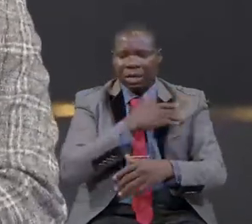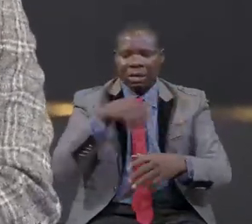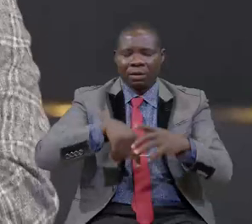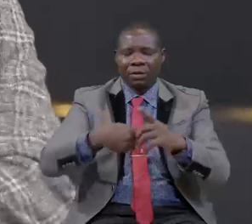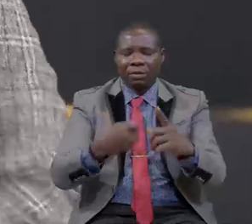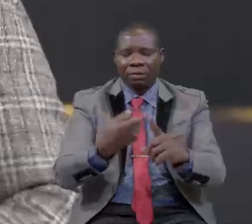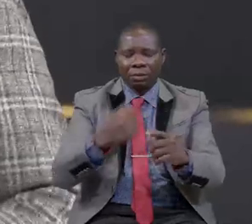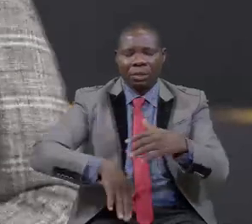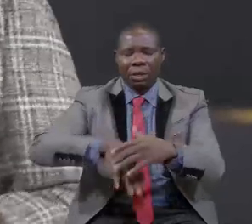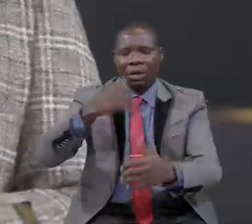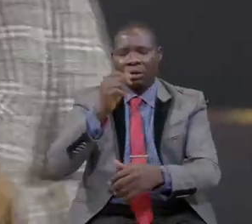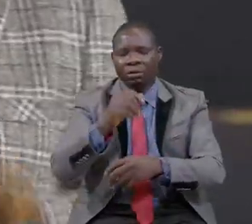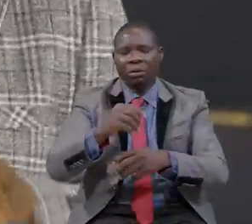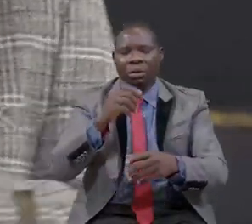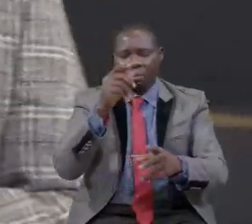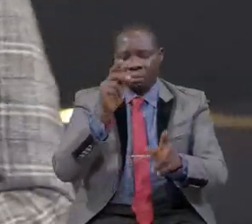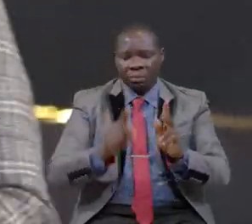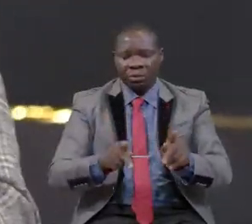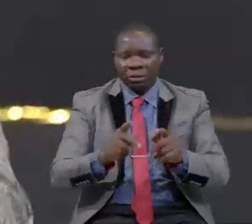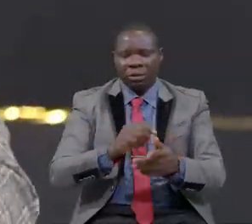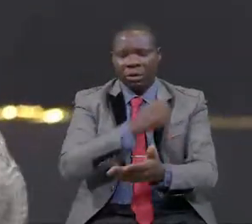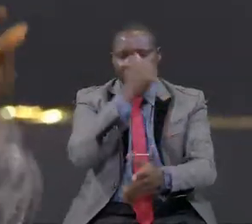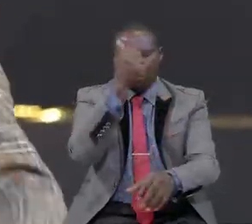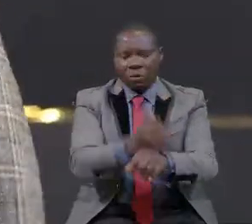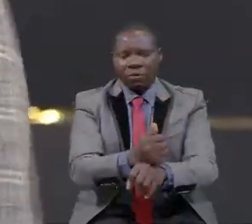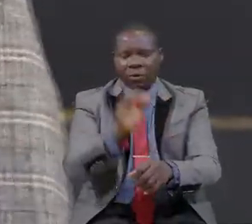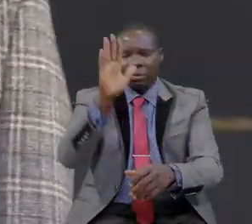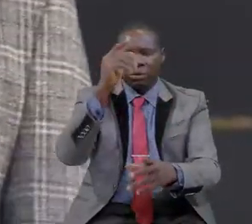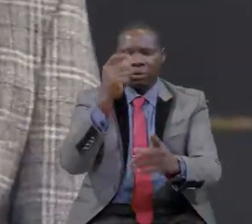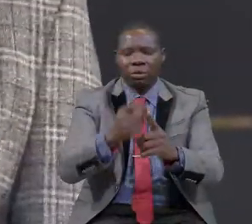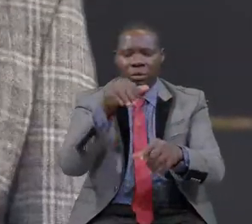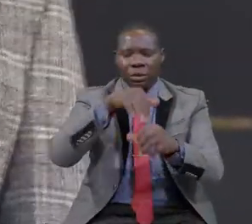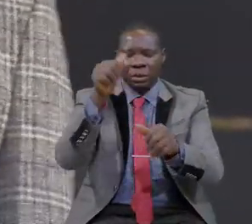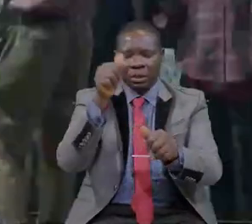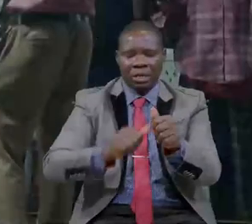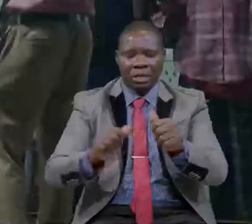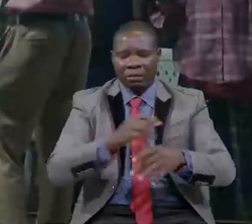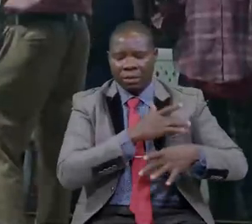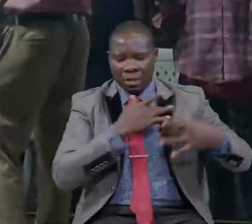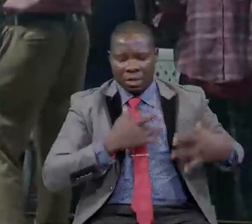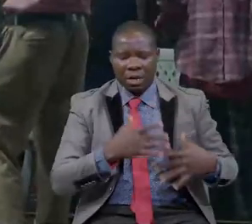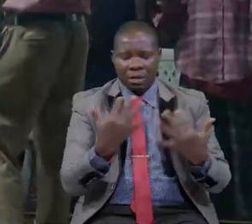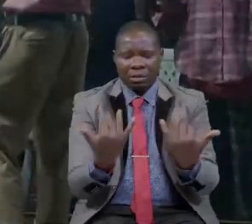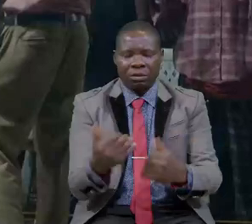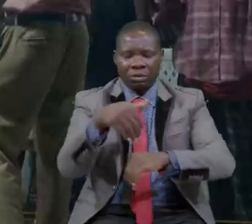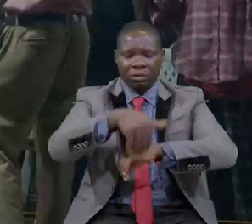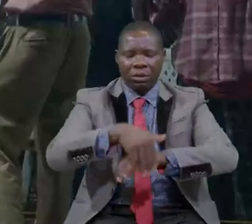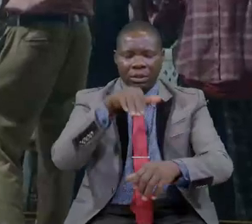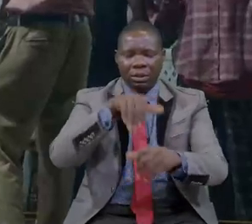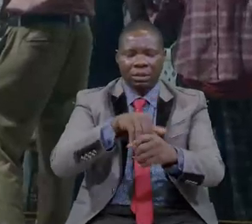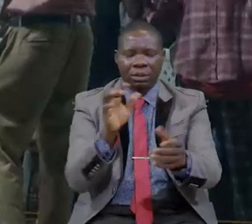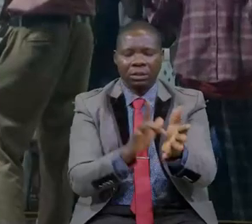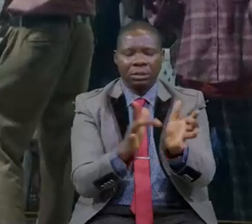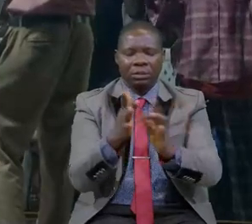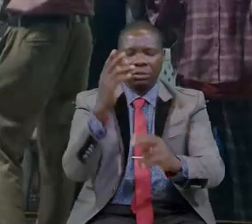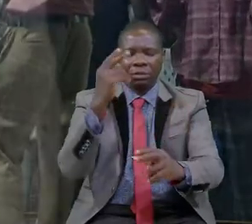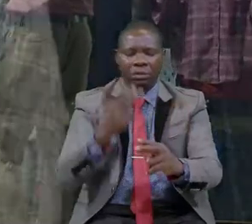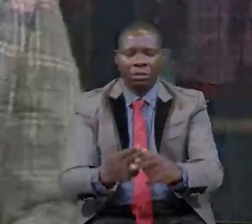your word in every life tonight in Jesus' name. It